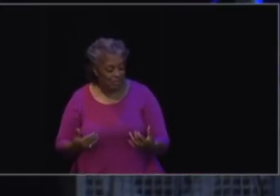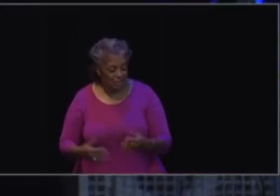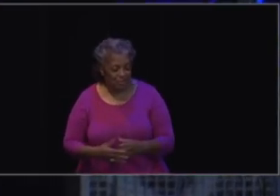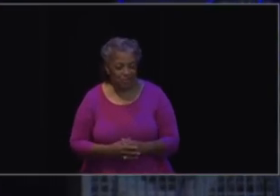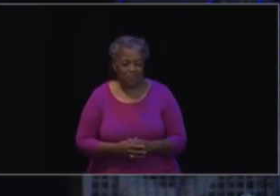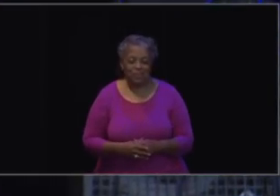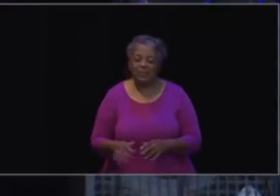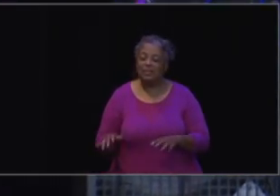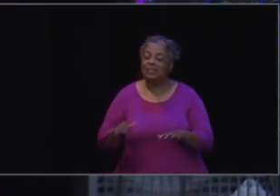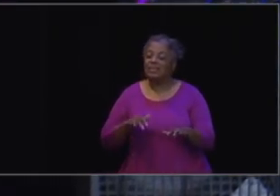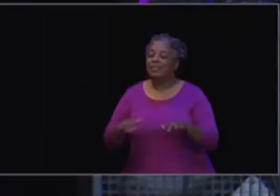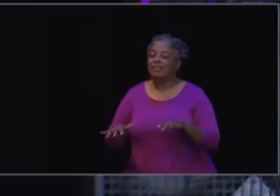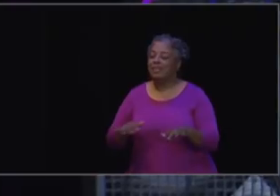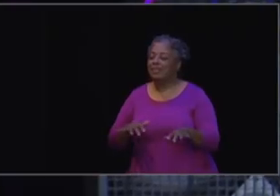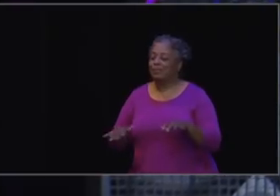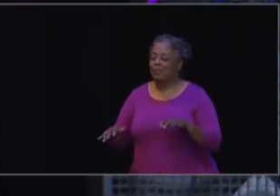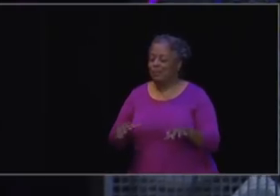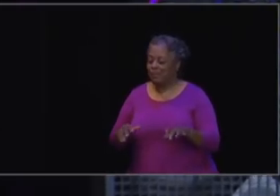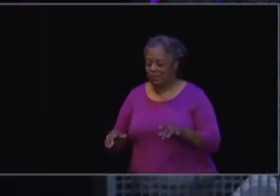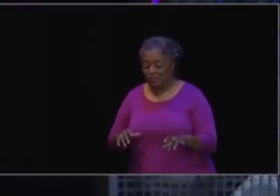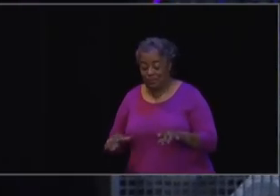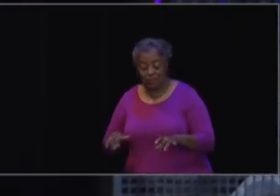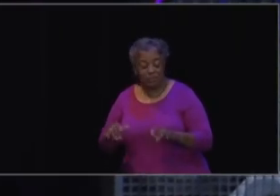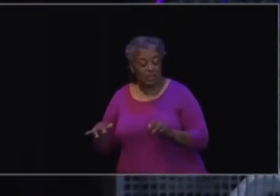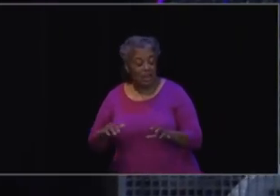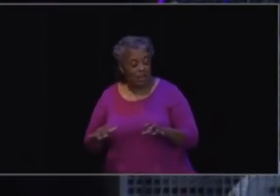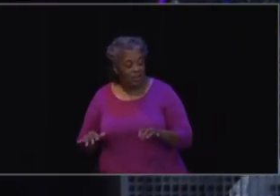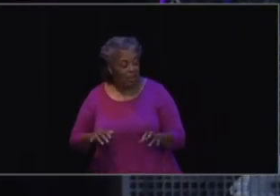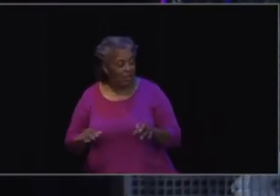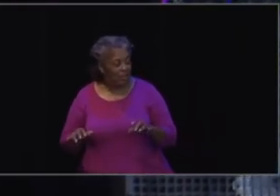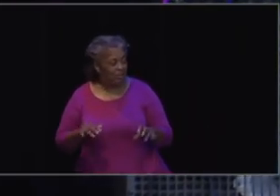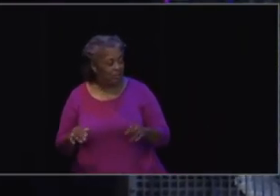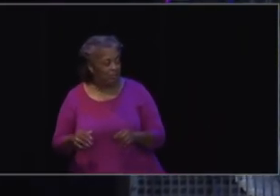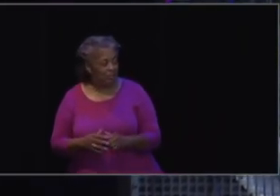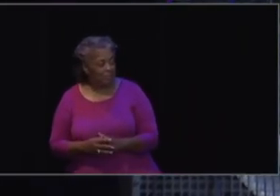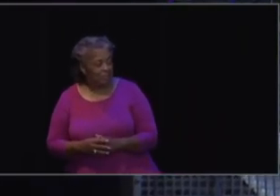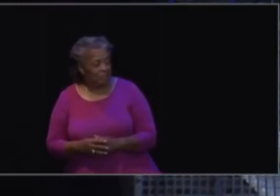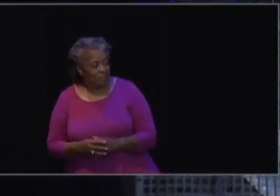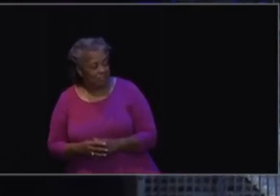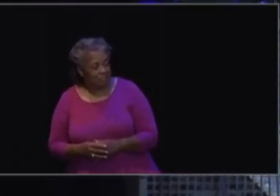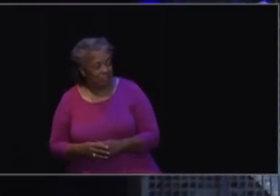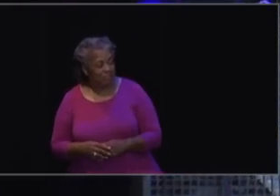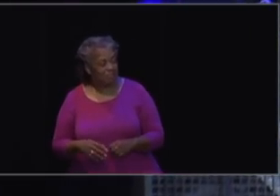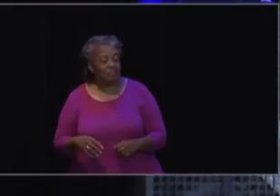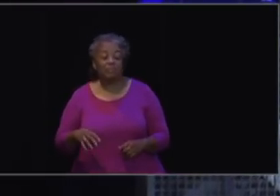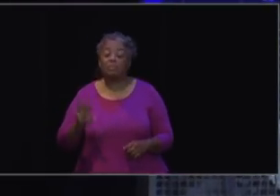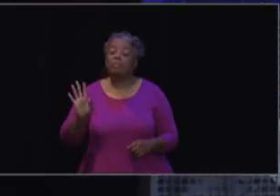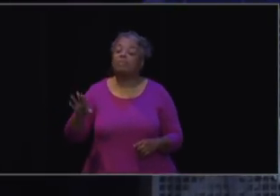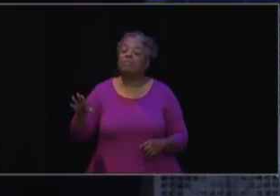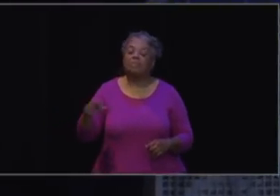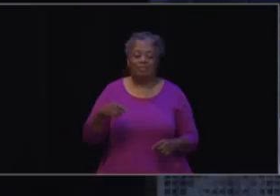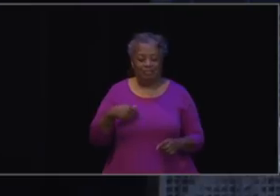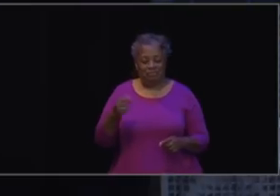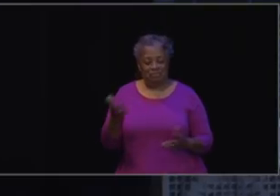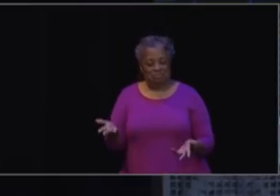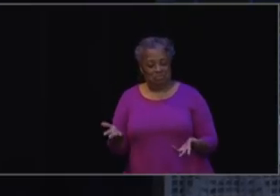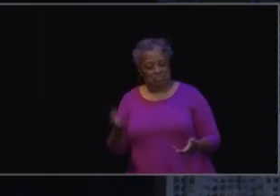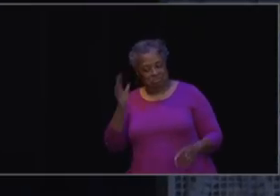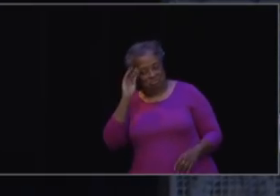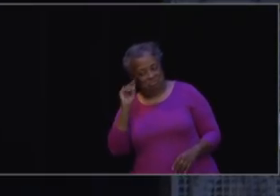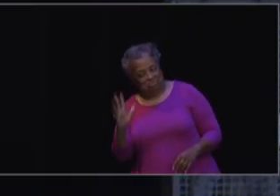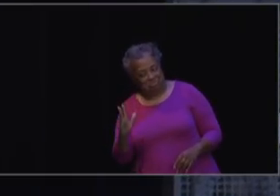dow, dow, chick, dow, dow, dow, dow, chick, ba, ba, da, ba, da, dow,